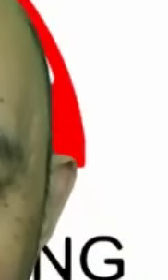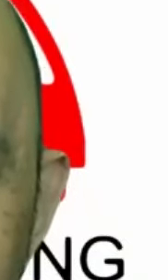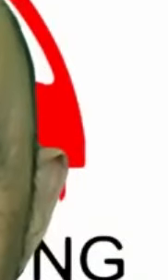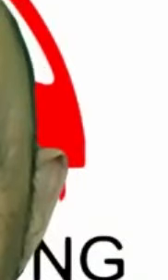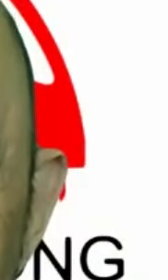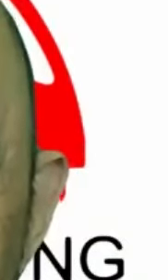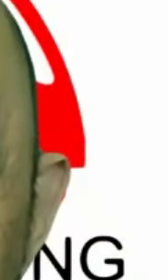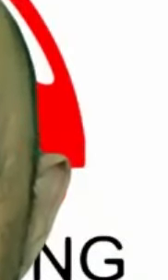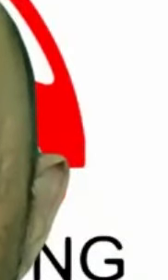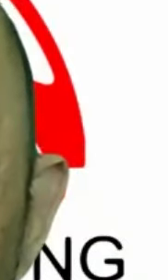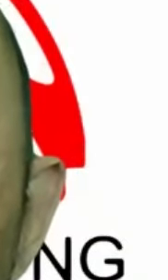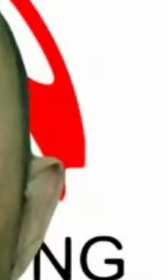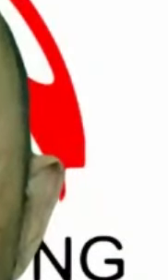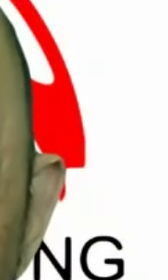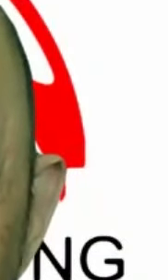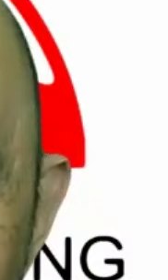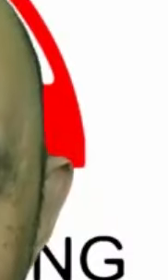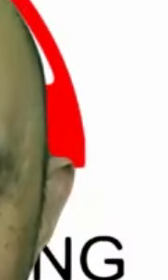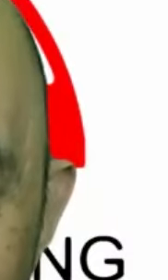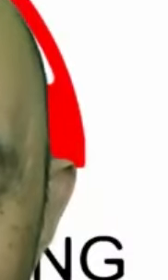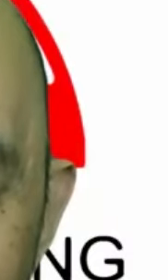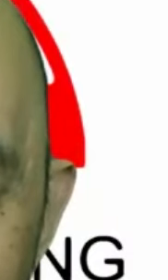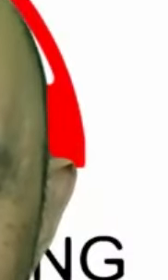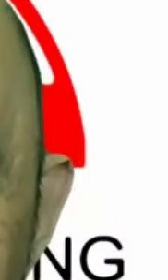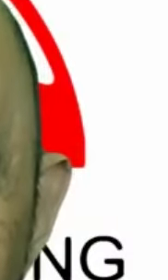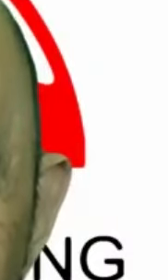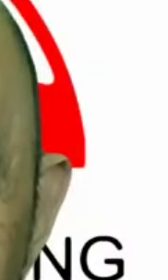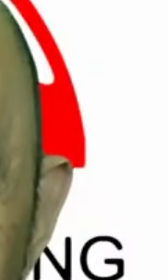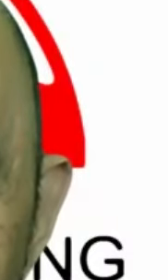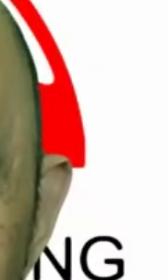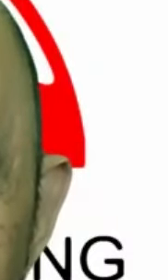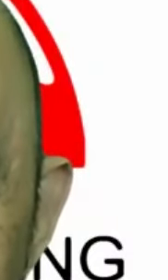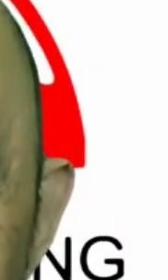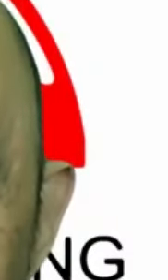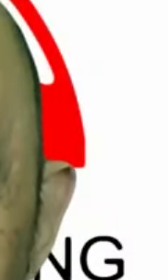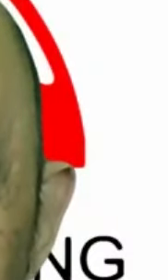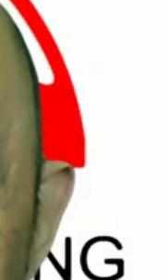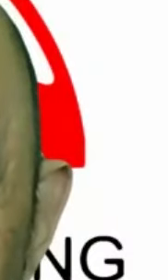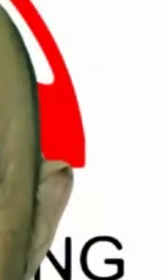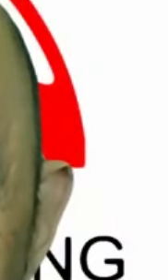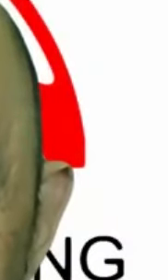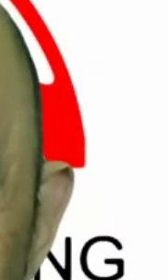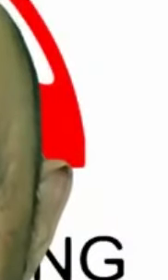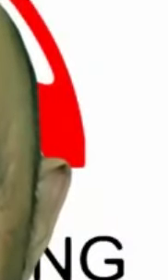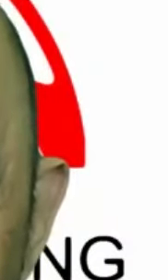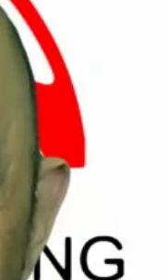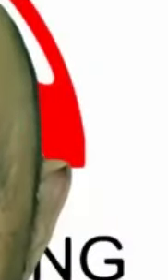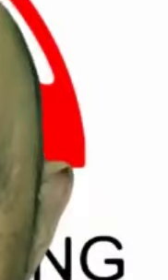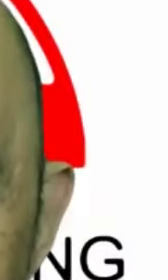inferior, are not desirable. So if they don't want us, they are not going to help us.